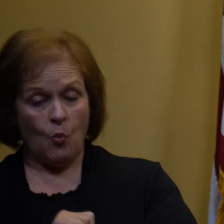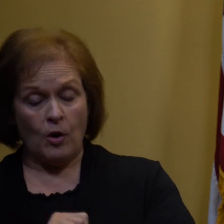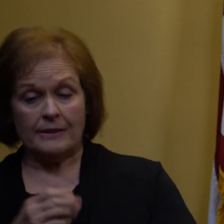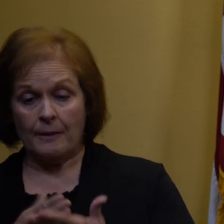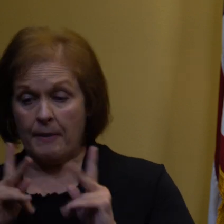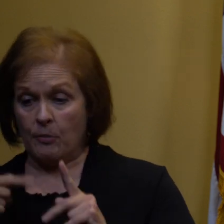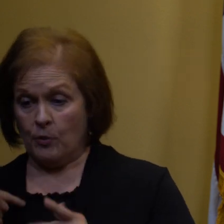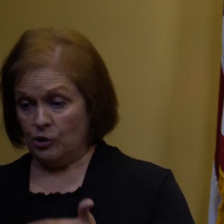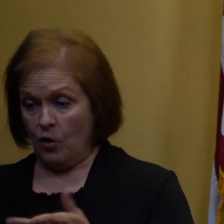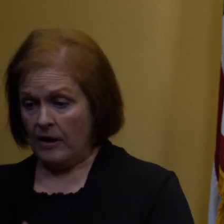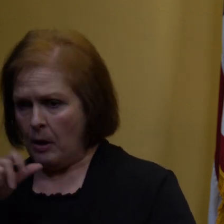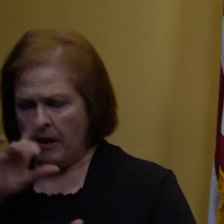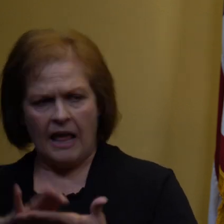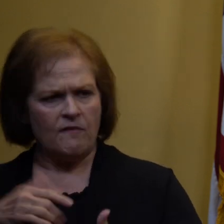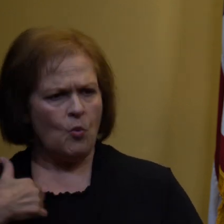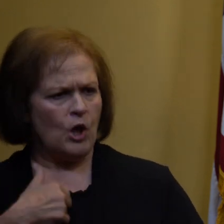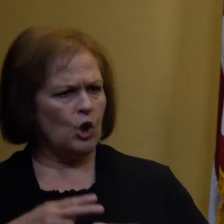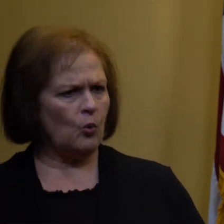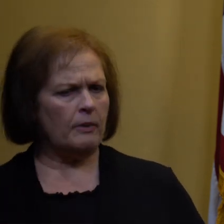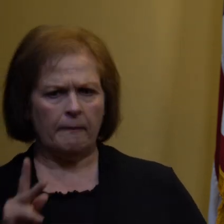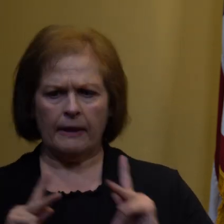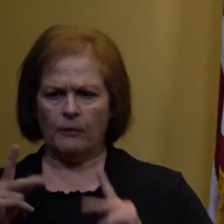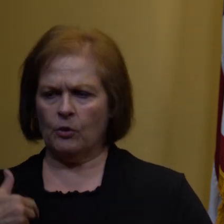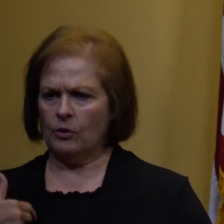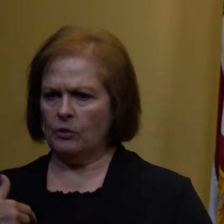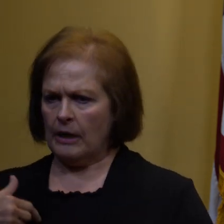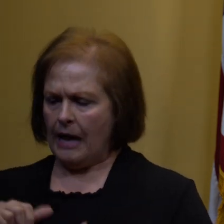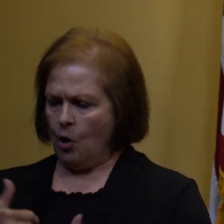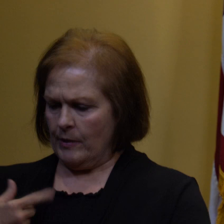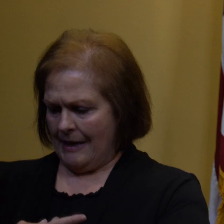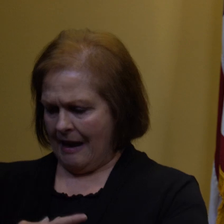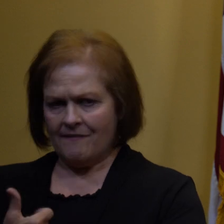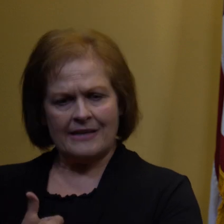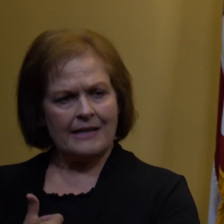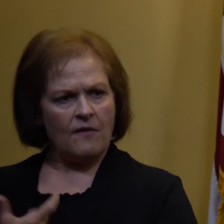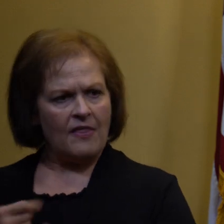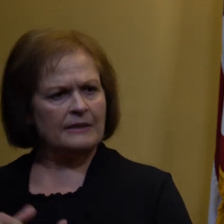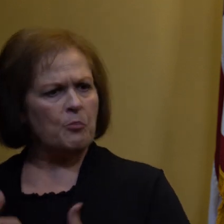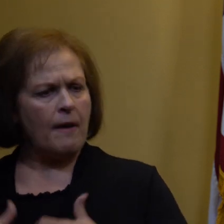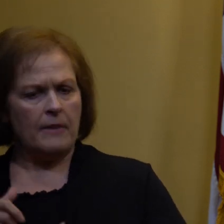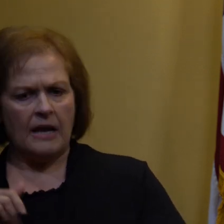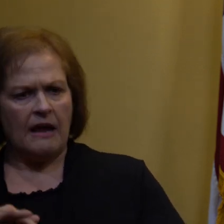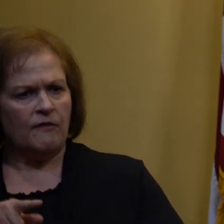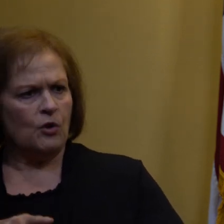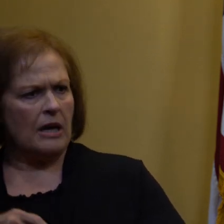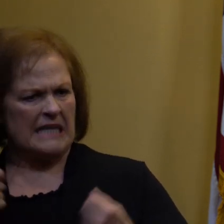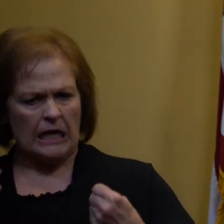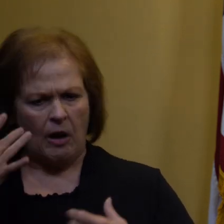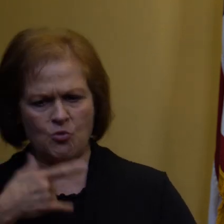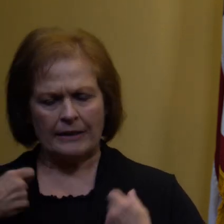people that we serve don't believe that we're human. Or even when we're taking care of ourselves, that's a problem. If you're exercising, why